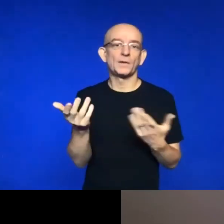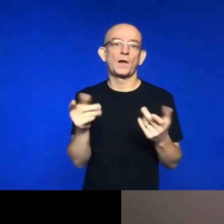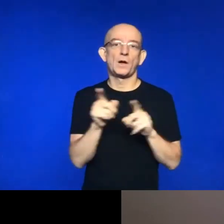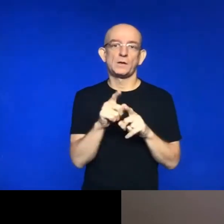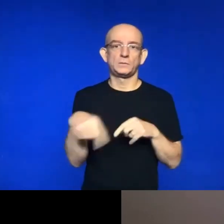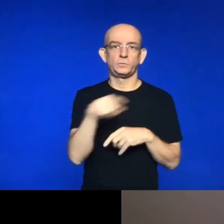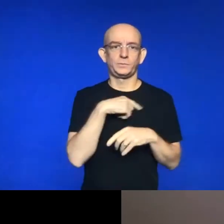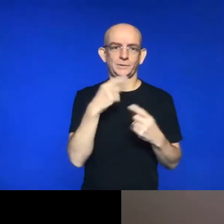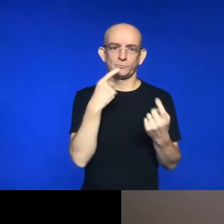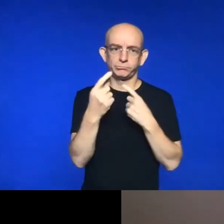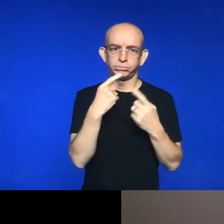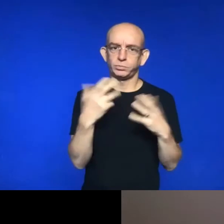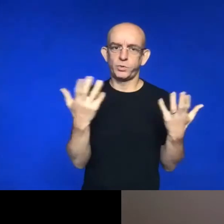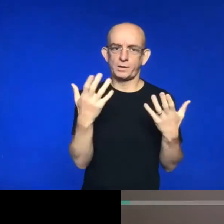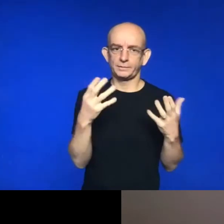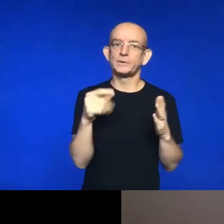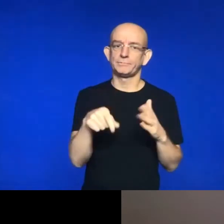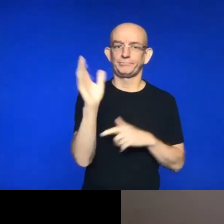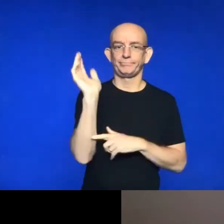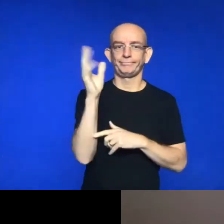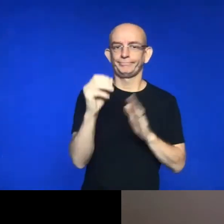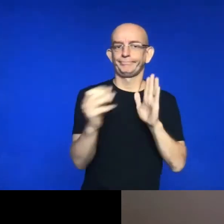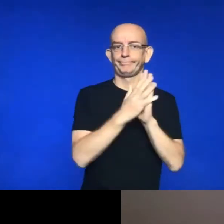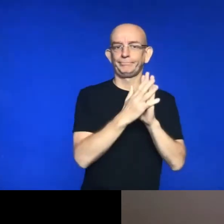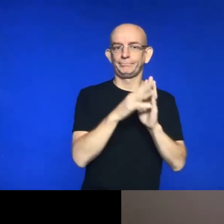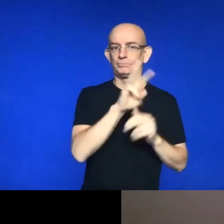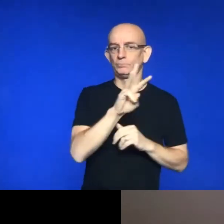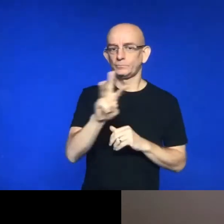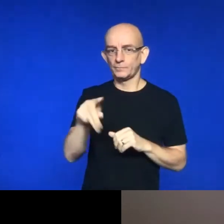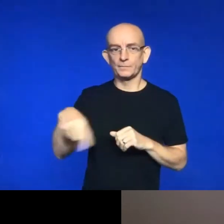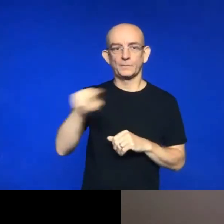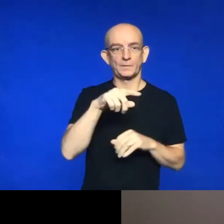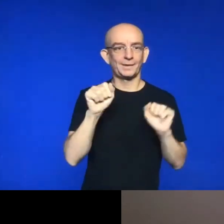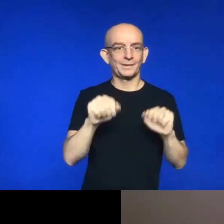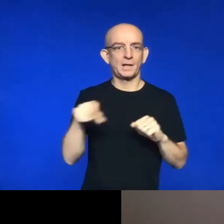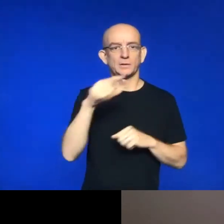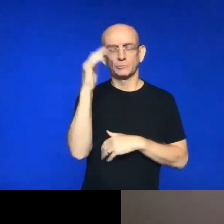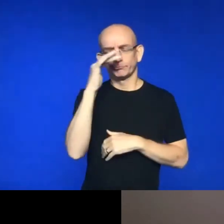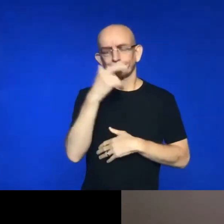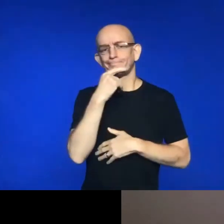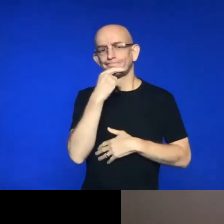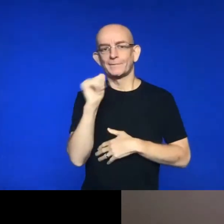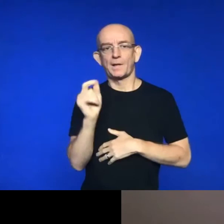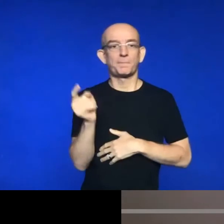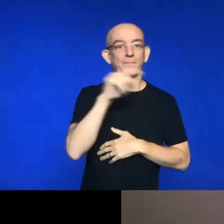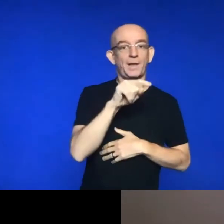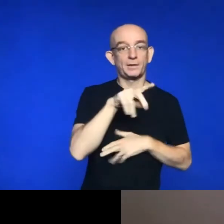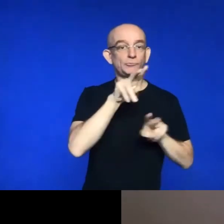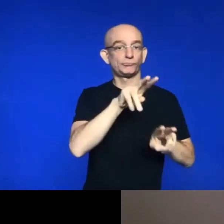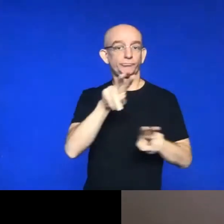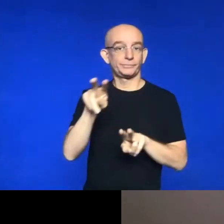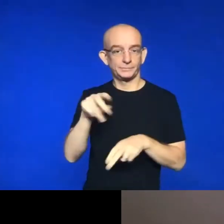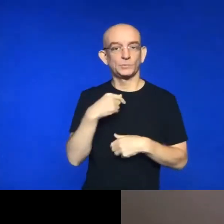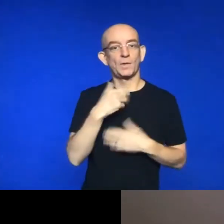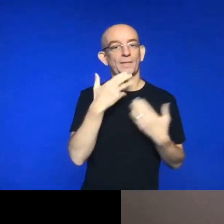will thank presenters for being available for any further questions that may